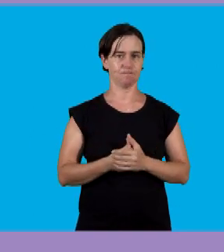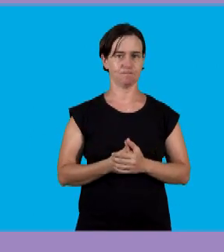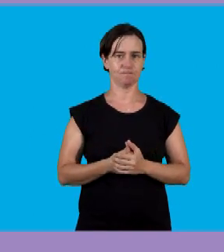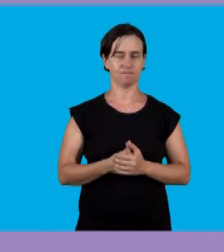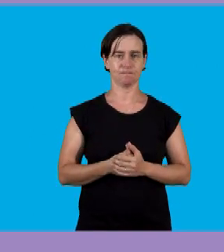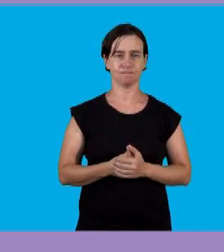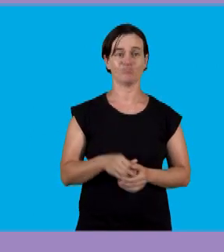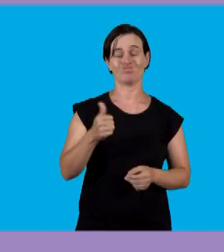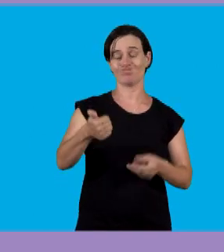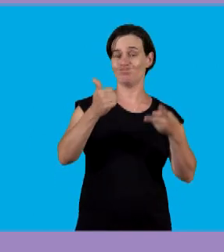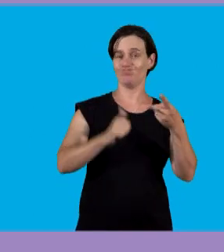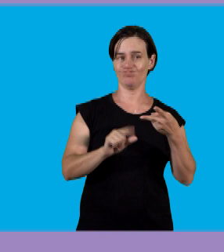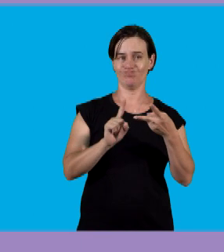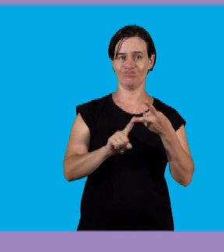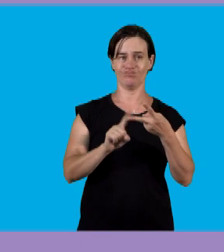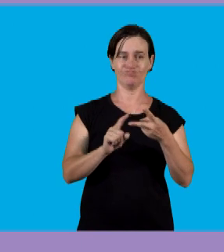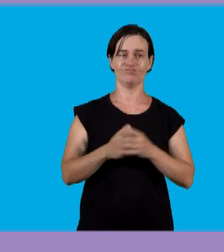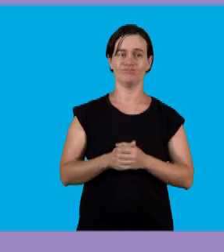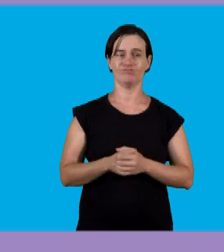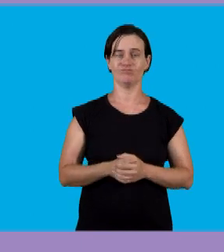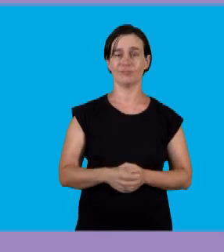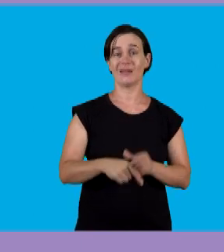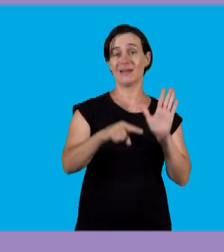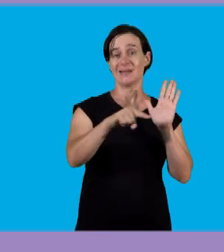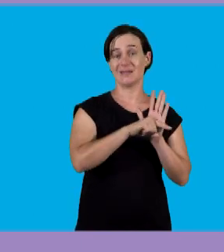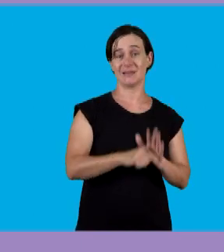Let's look at the next question.